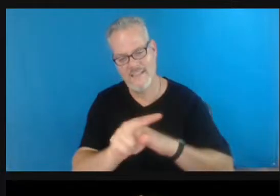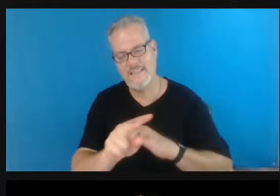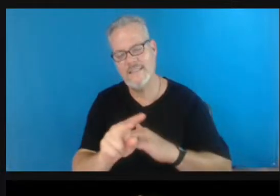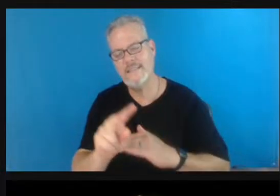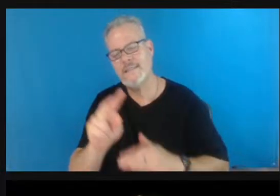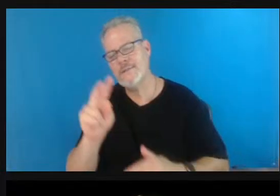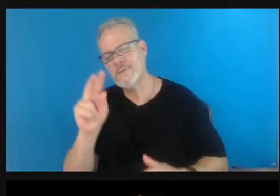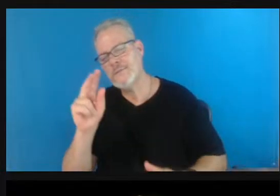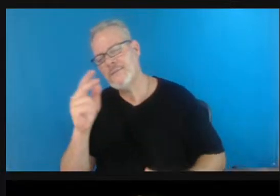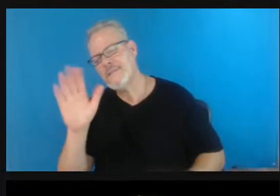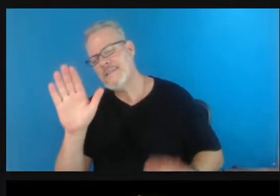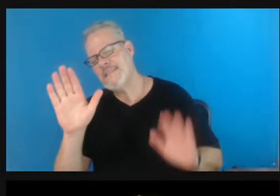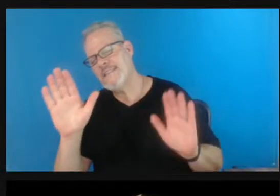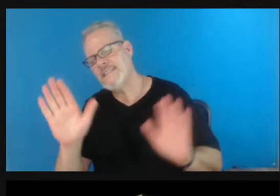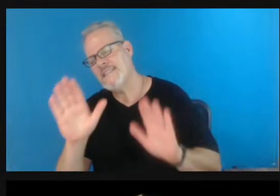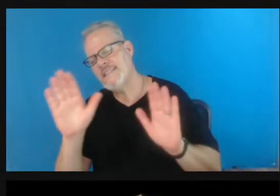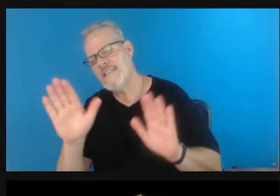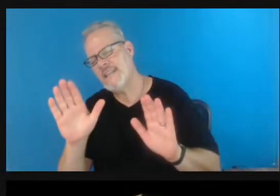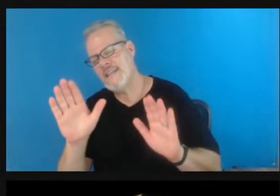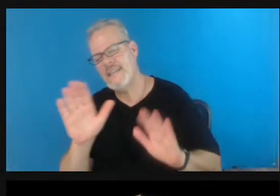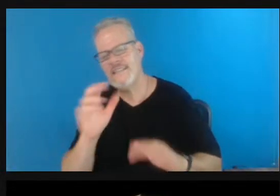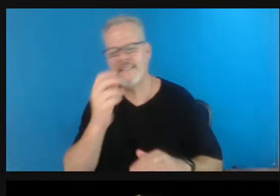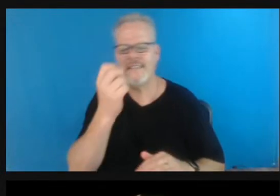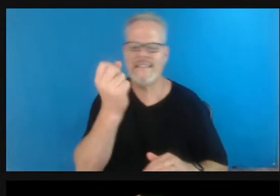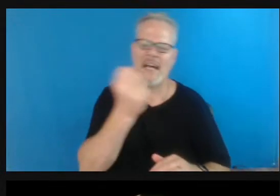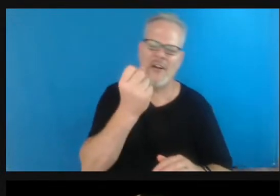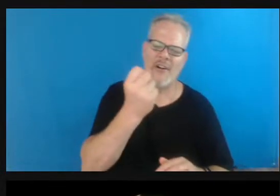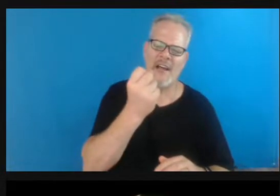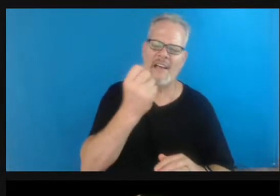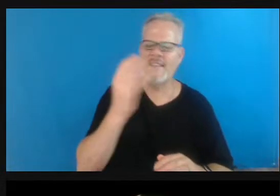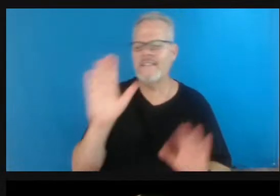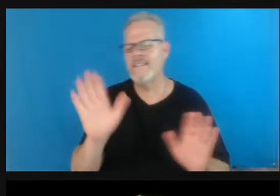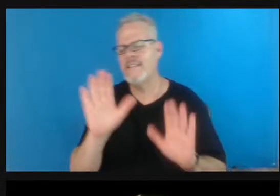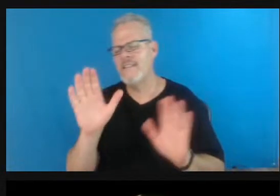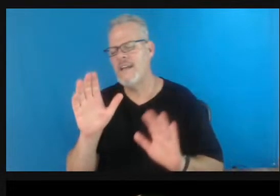the latest until Monday comes from.